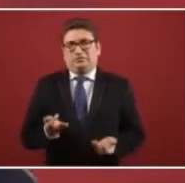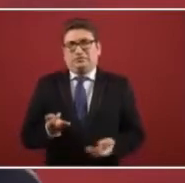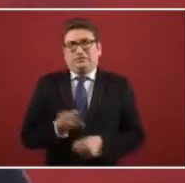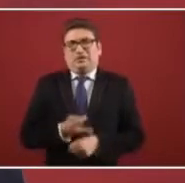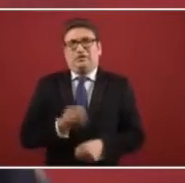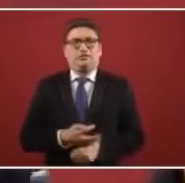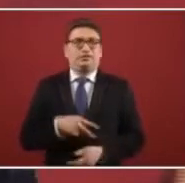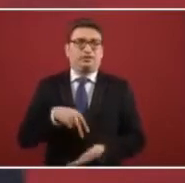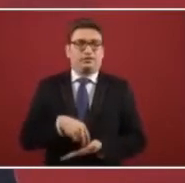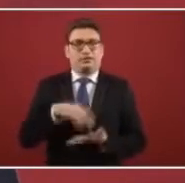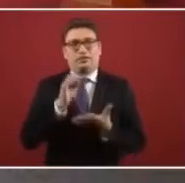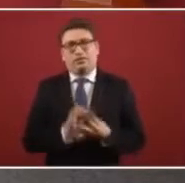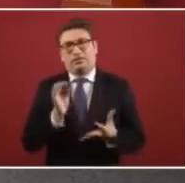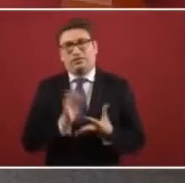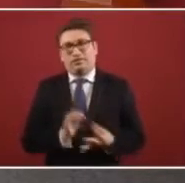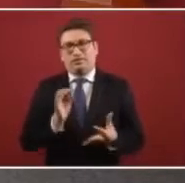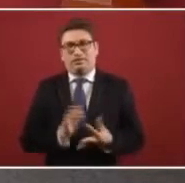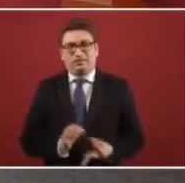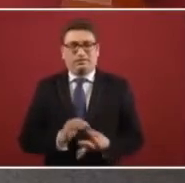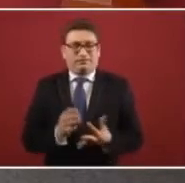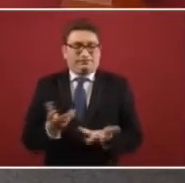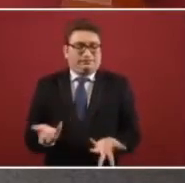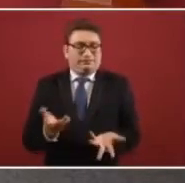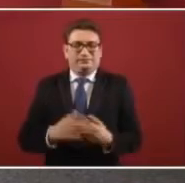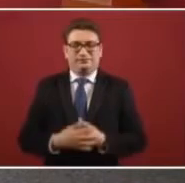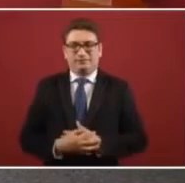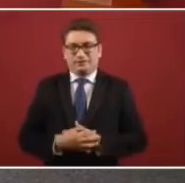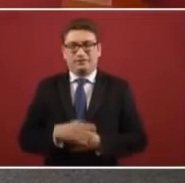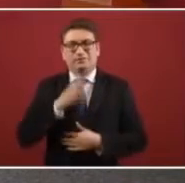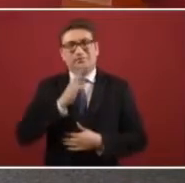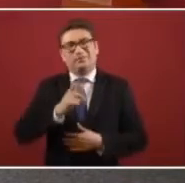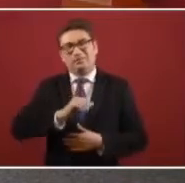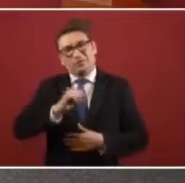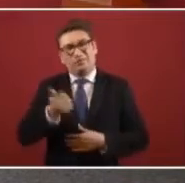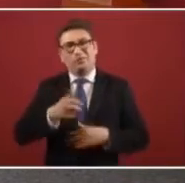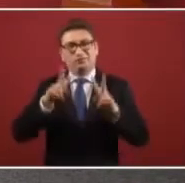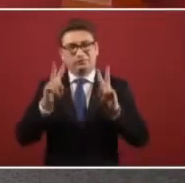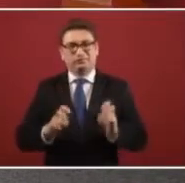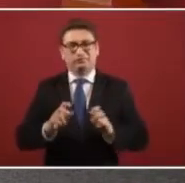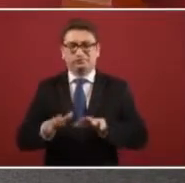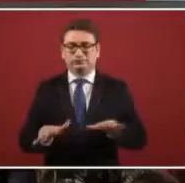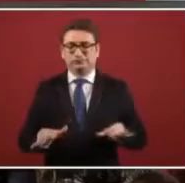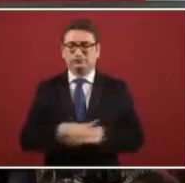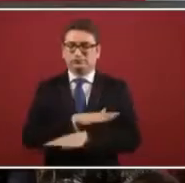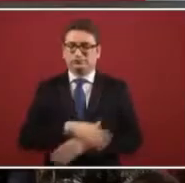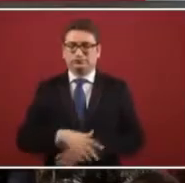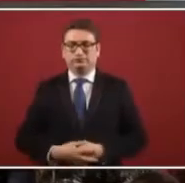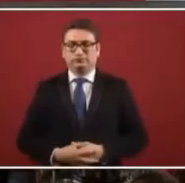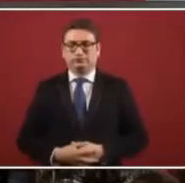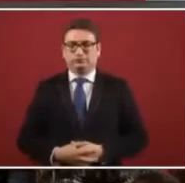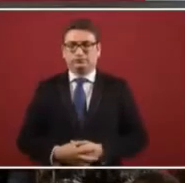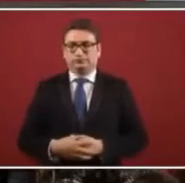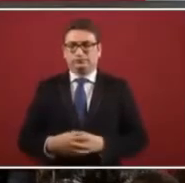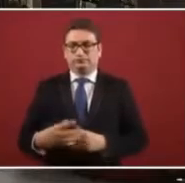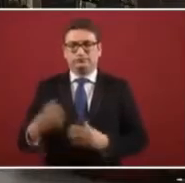So they still have us talking about it. So here in the morning, let's go to another topic.